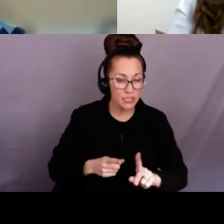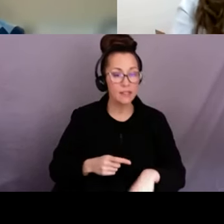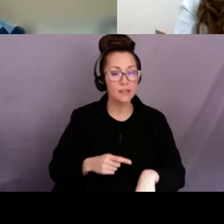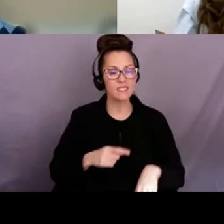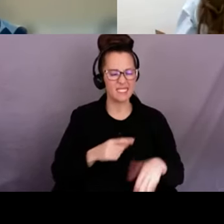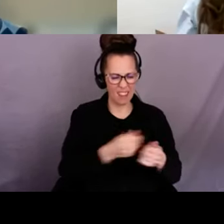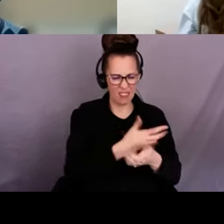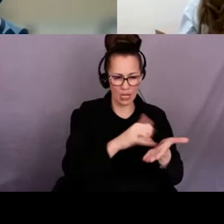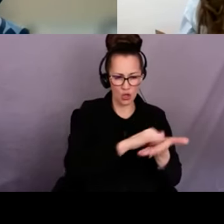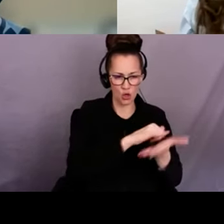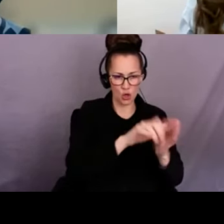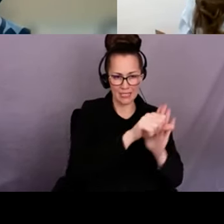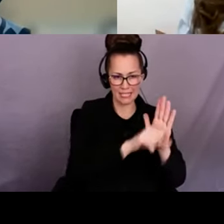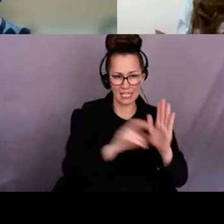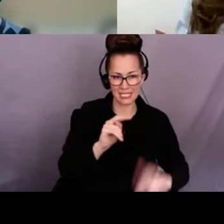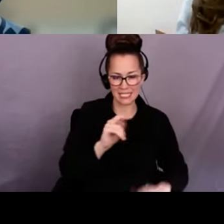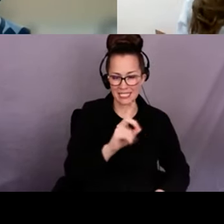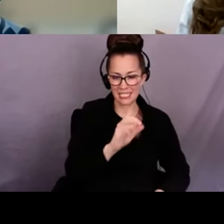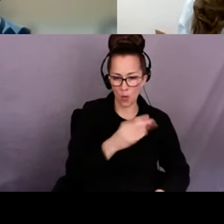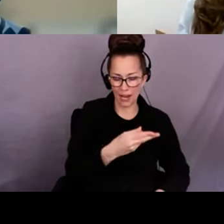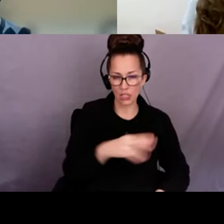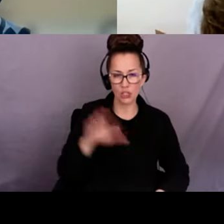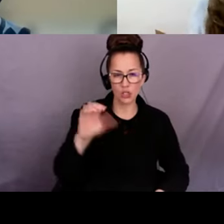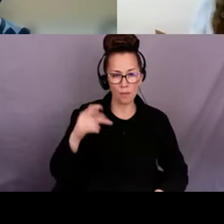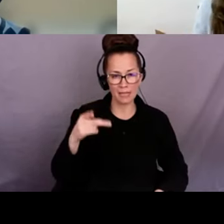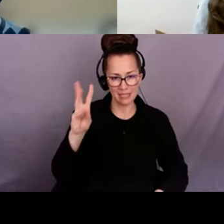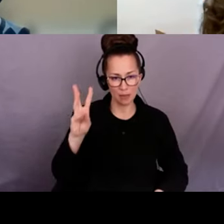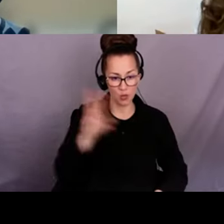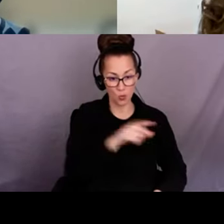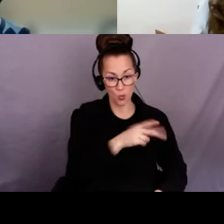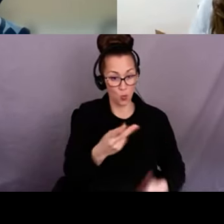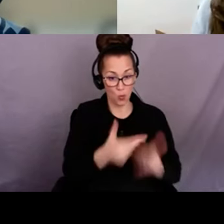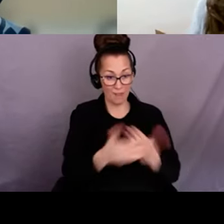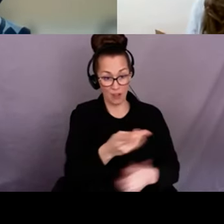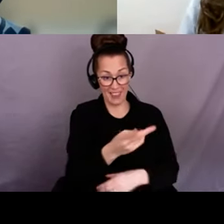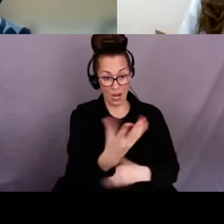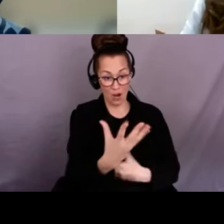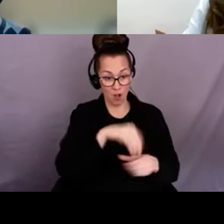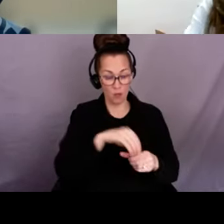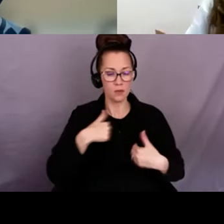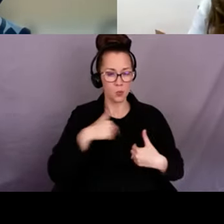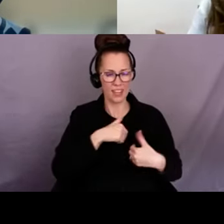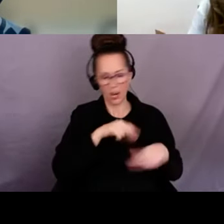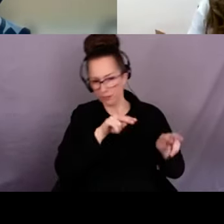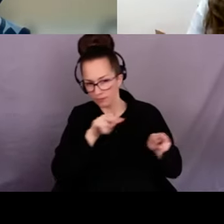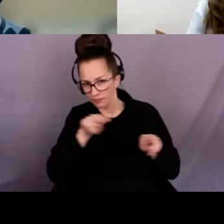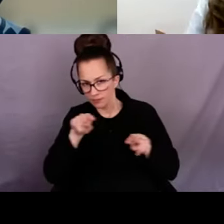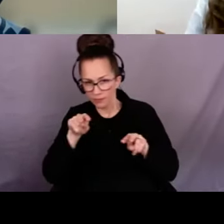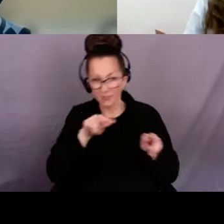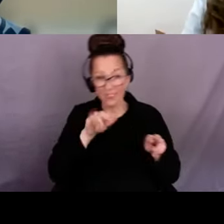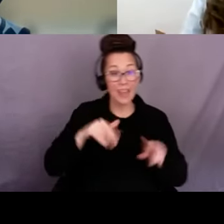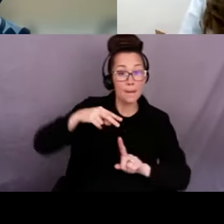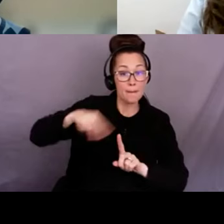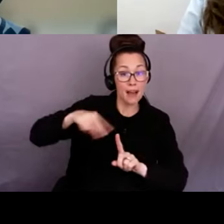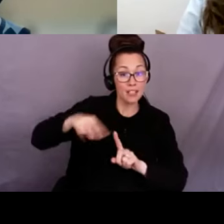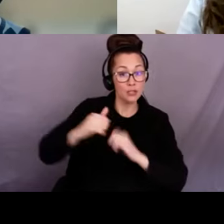State DOH, OPW might engage in. Again, this monitoring structure just